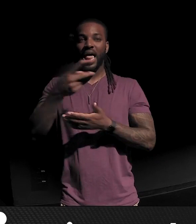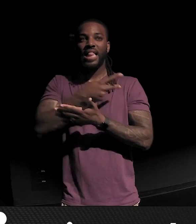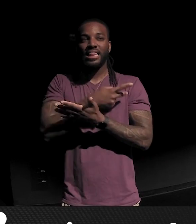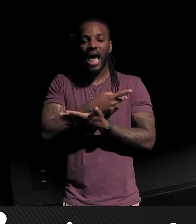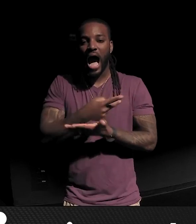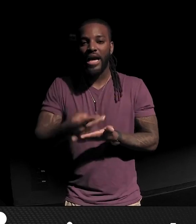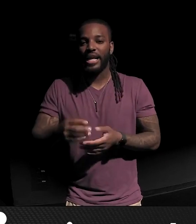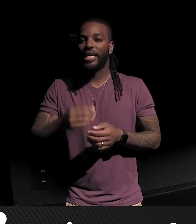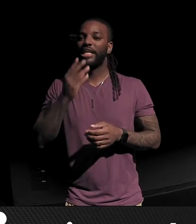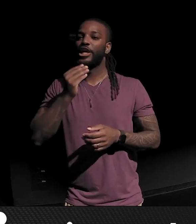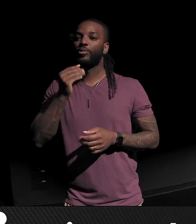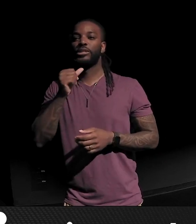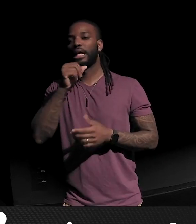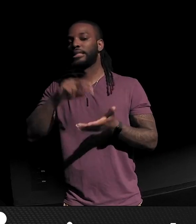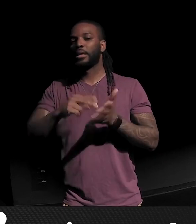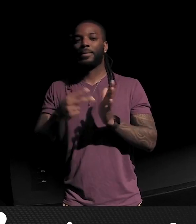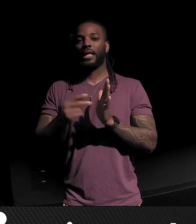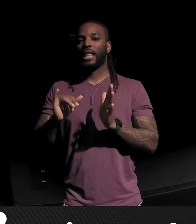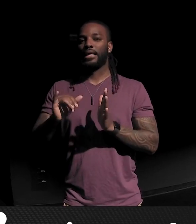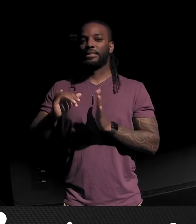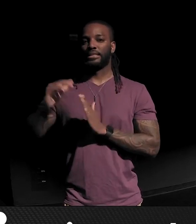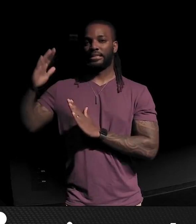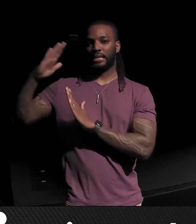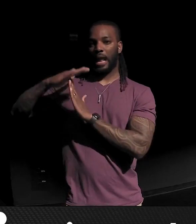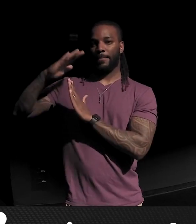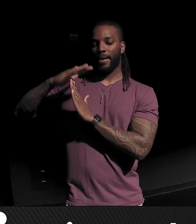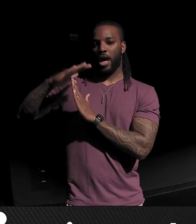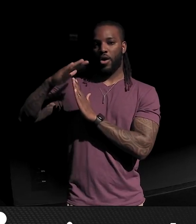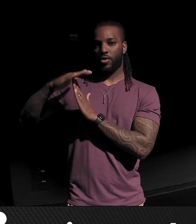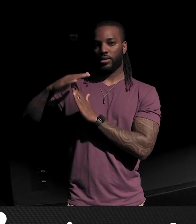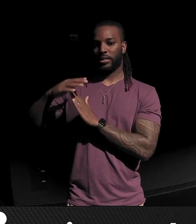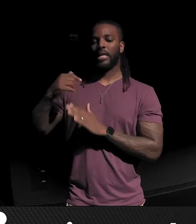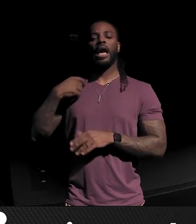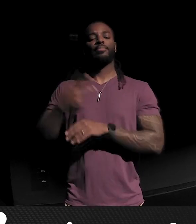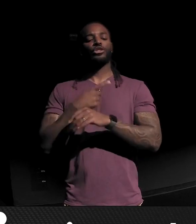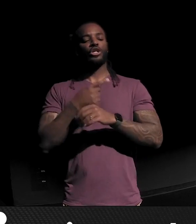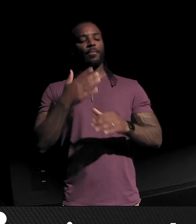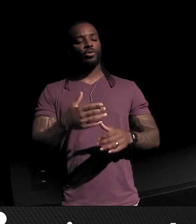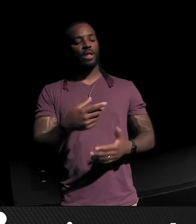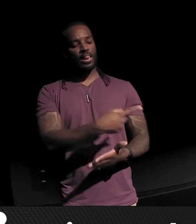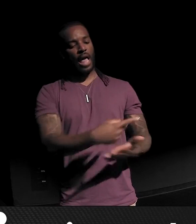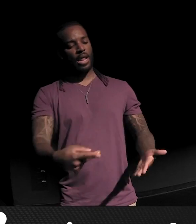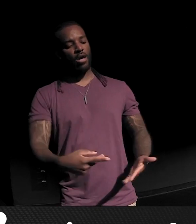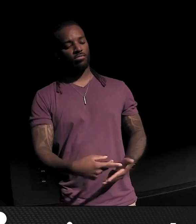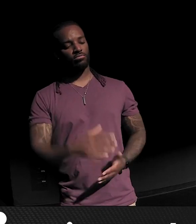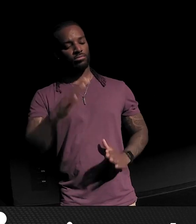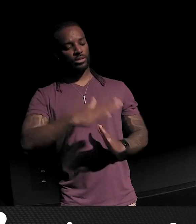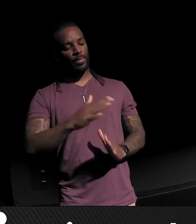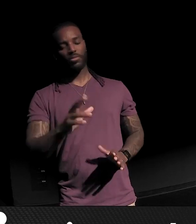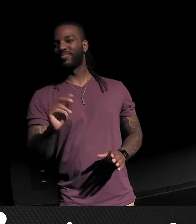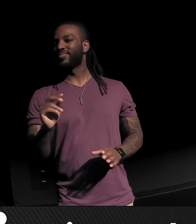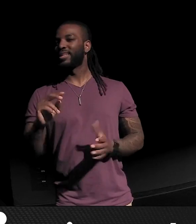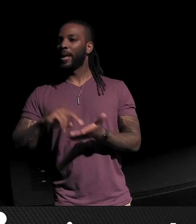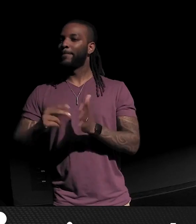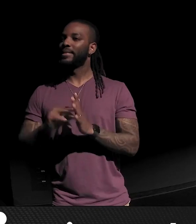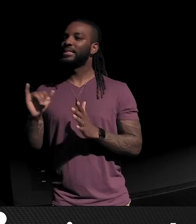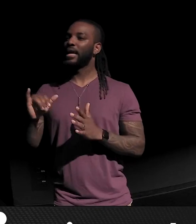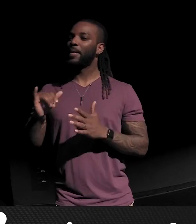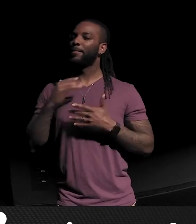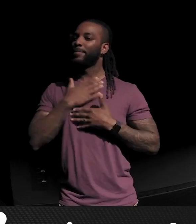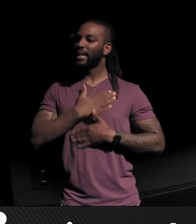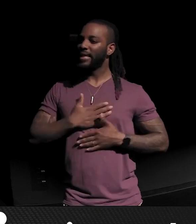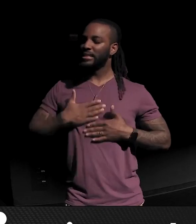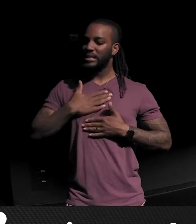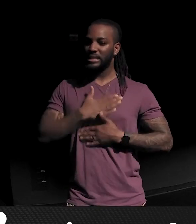doesn't mean like time out. Like, I'm your shepherd, now lie down. It's a verb that means like pleasantness,